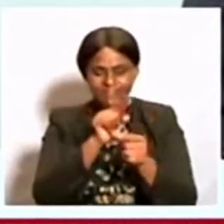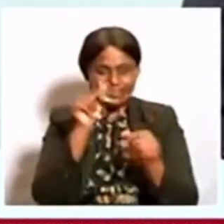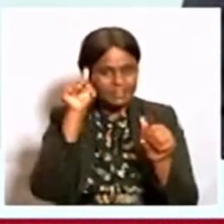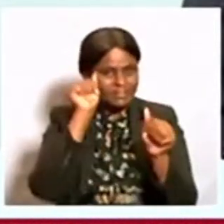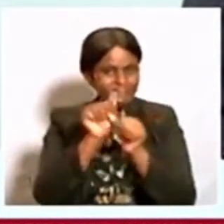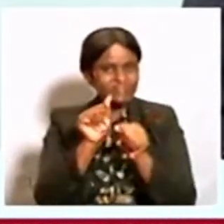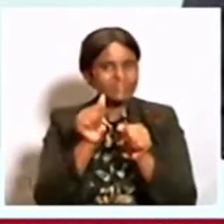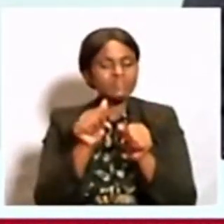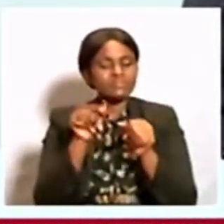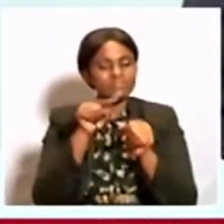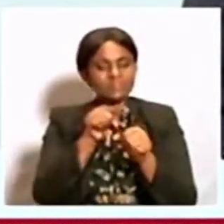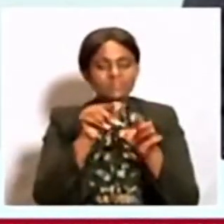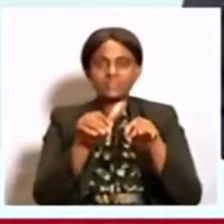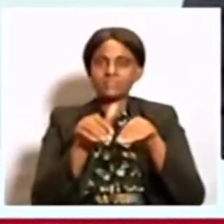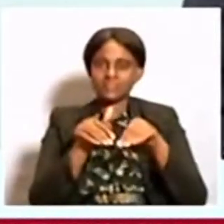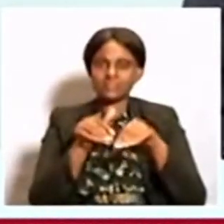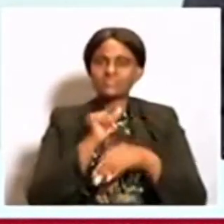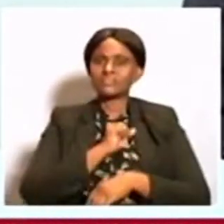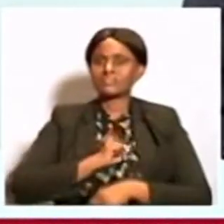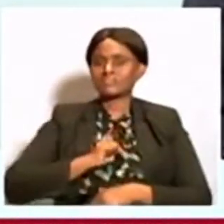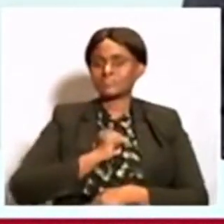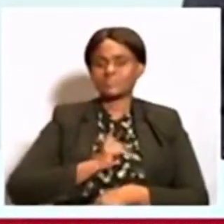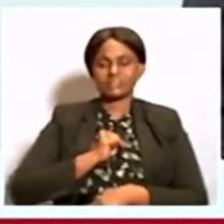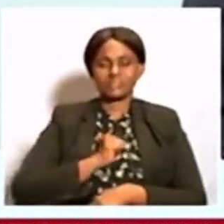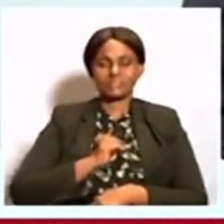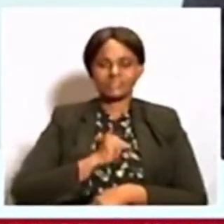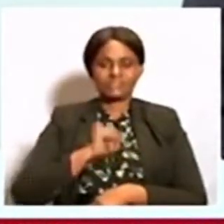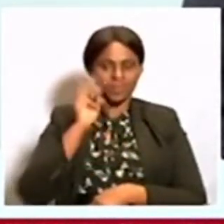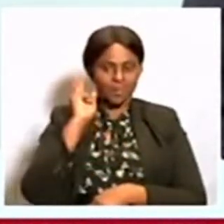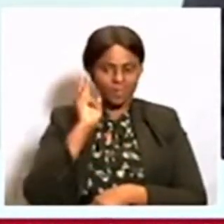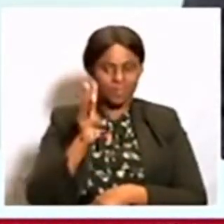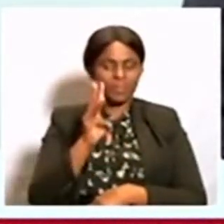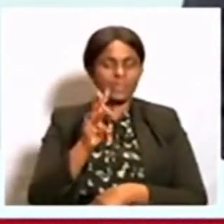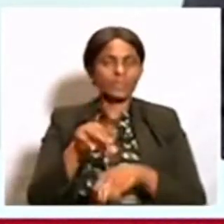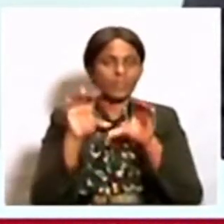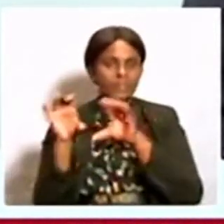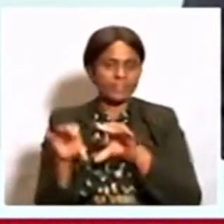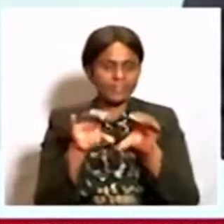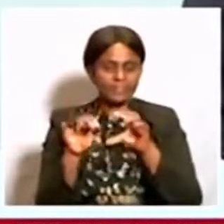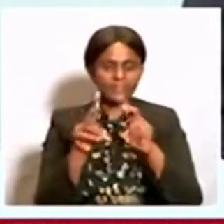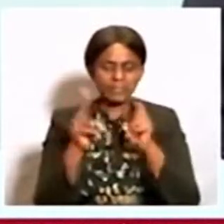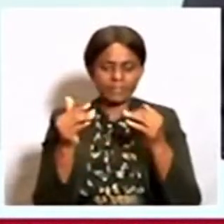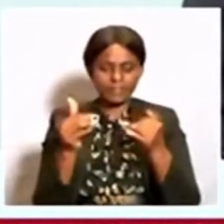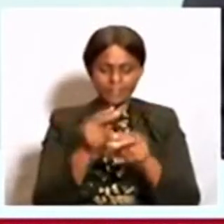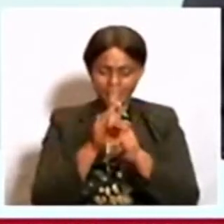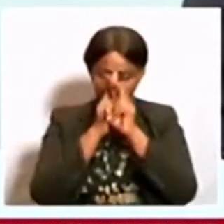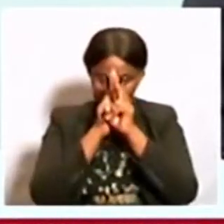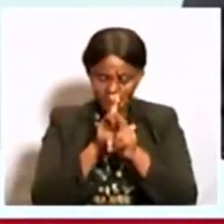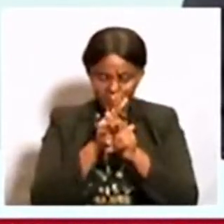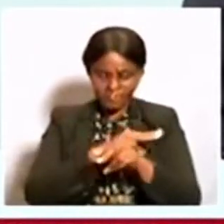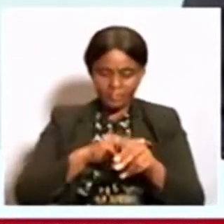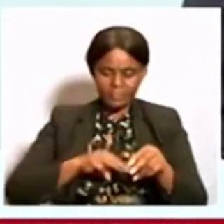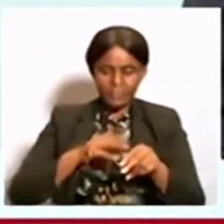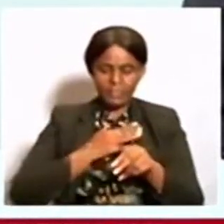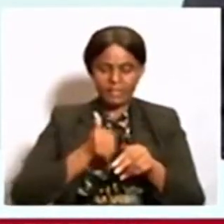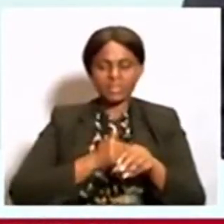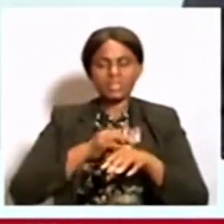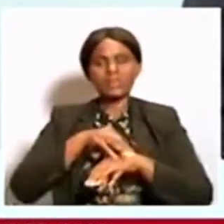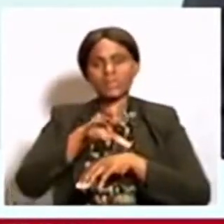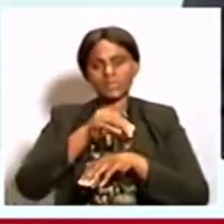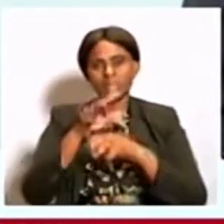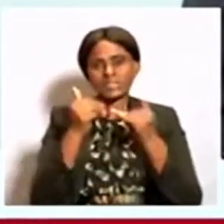is unavoidable, unfortunately. We'll do that. So, honorable members, may I advise